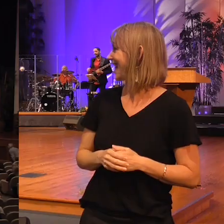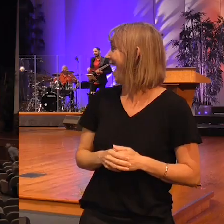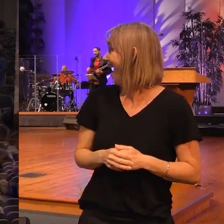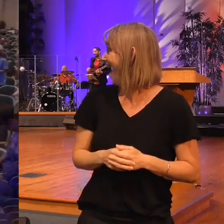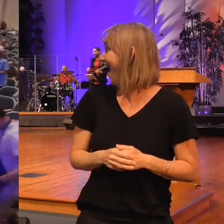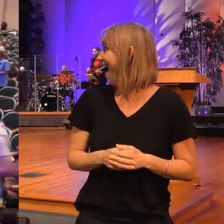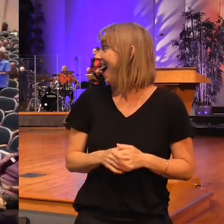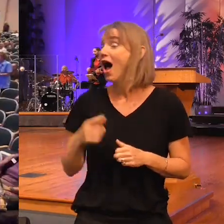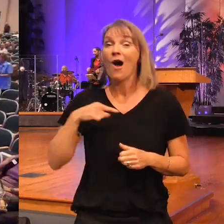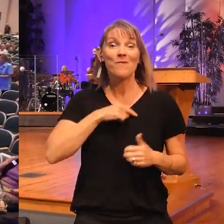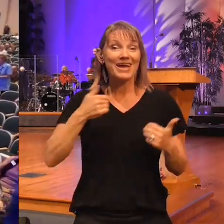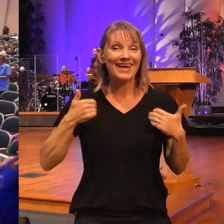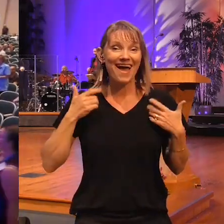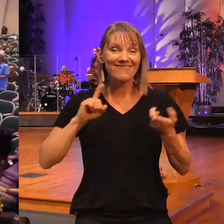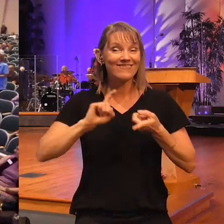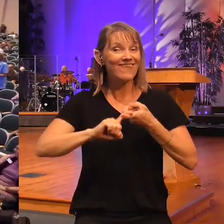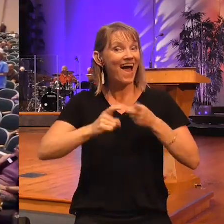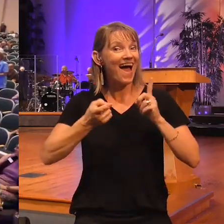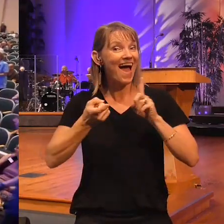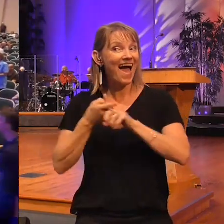Well, we have friends.